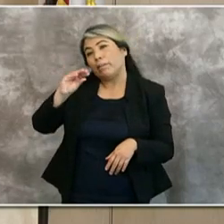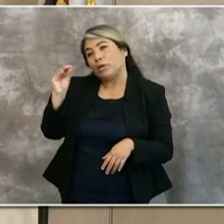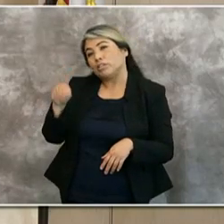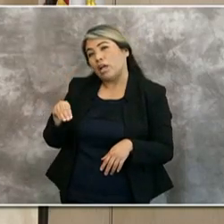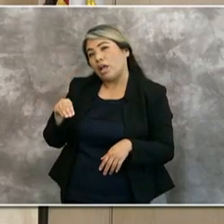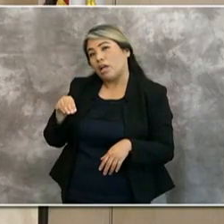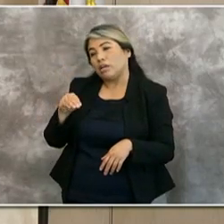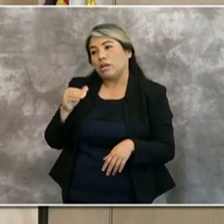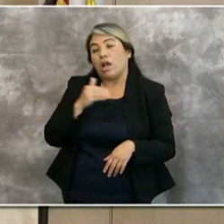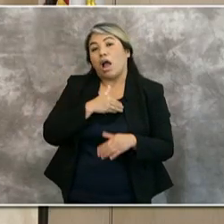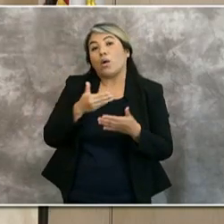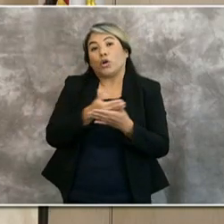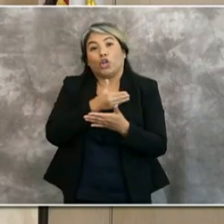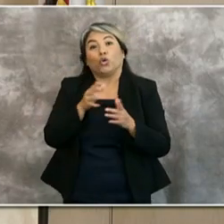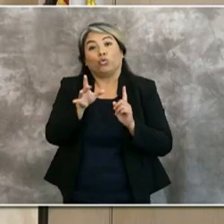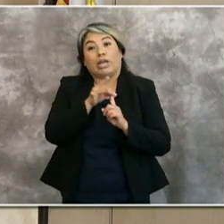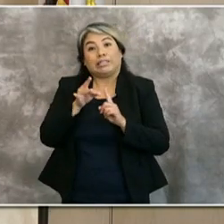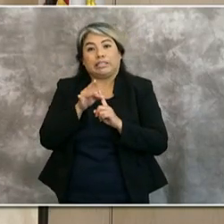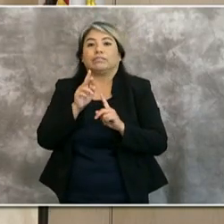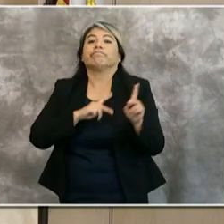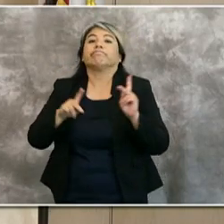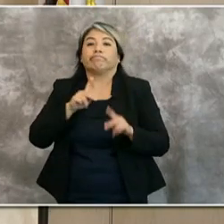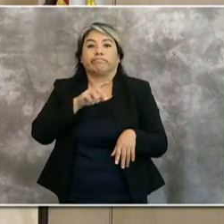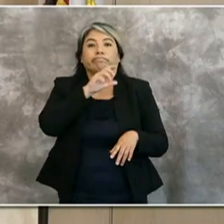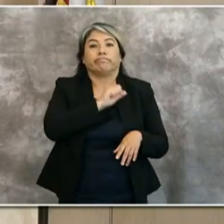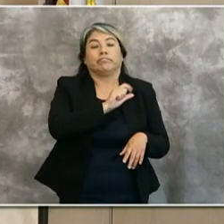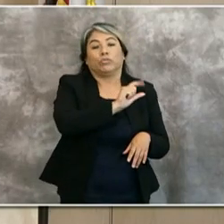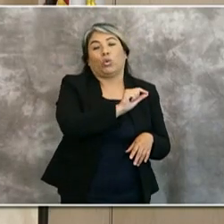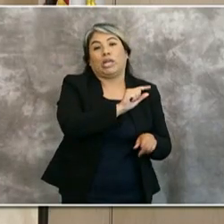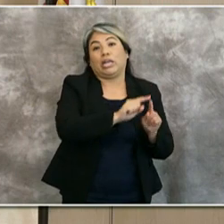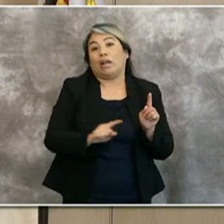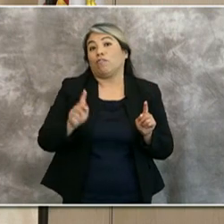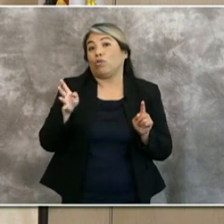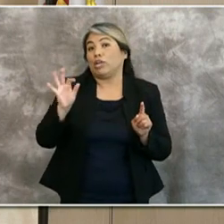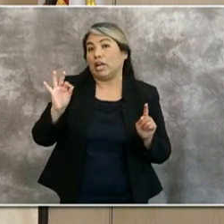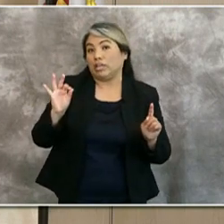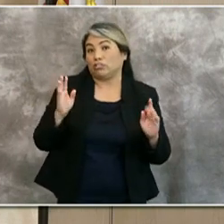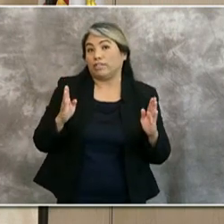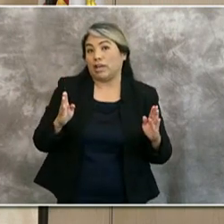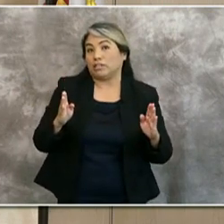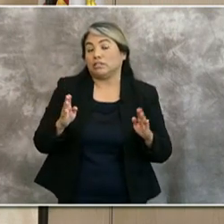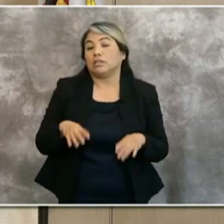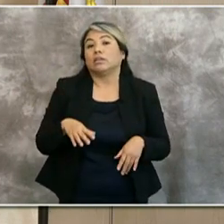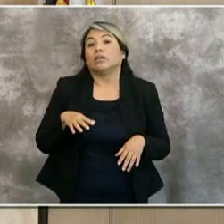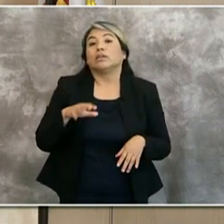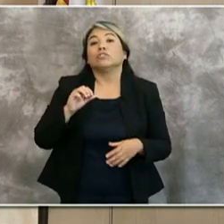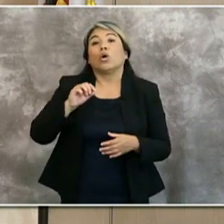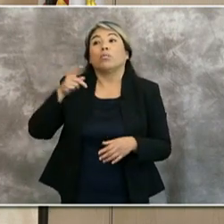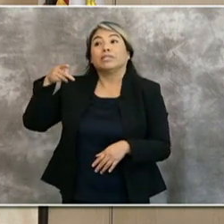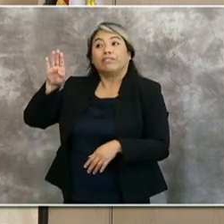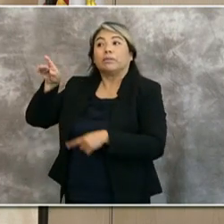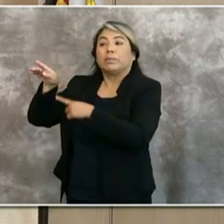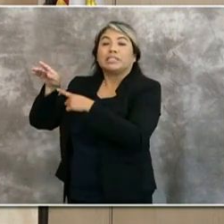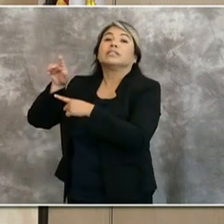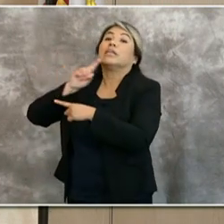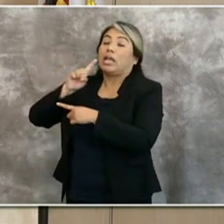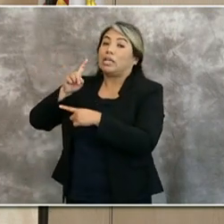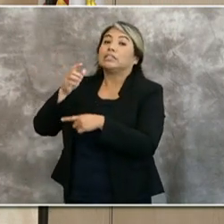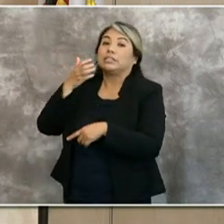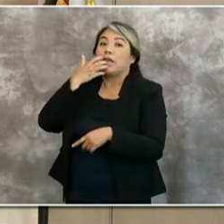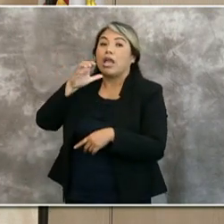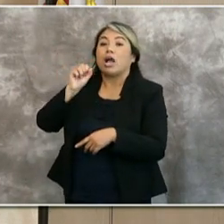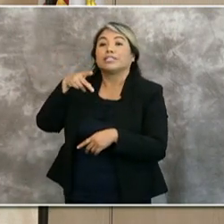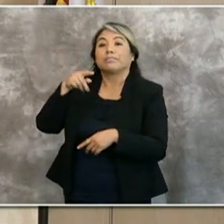59% of all of our new cases are in individuals that are between 20 and 49 years of age. So Pacific Beach is a